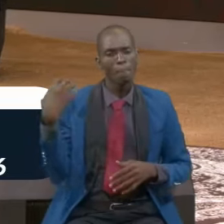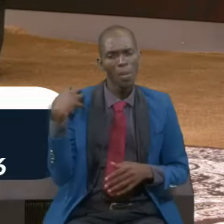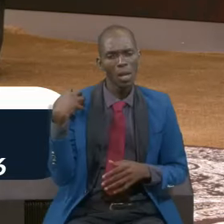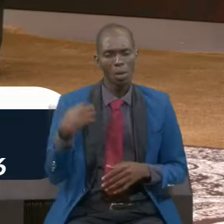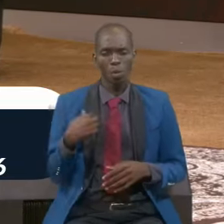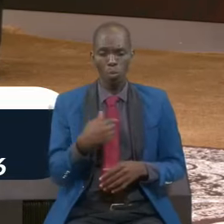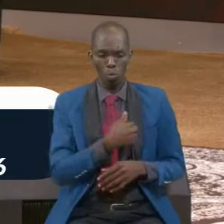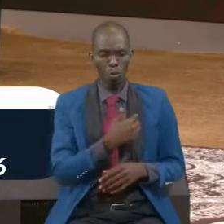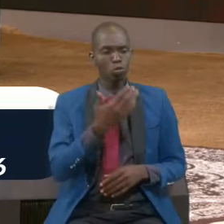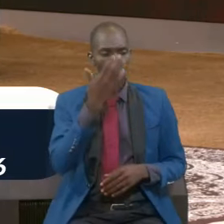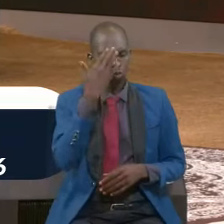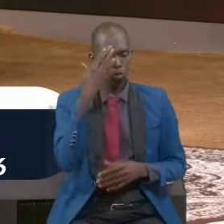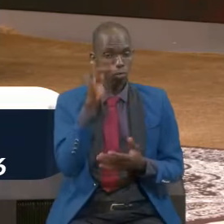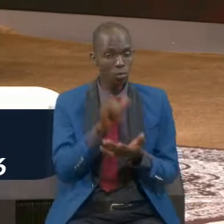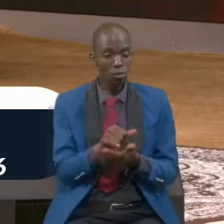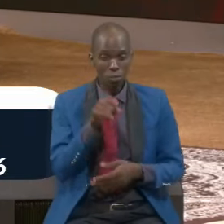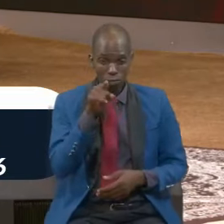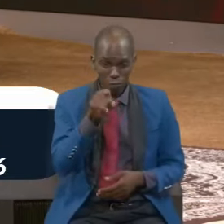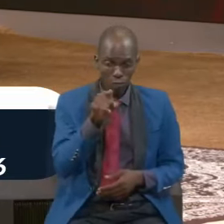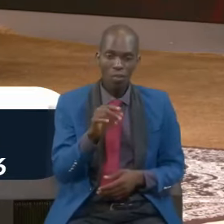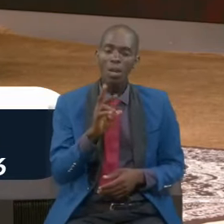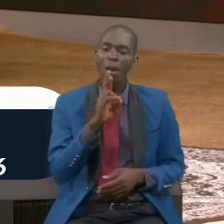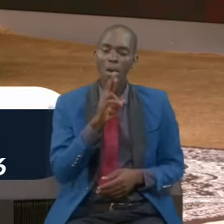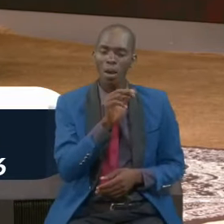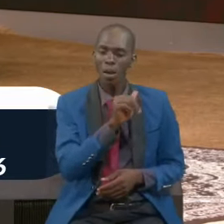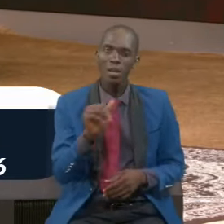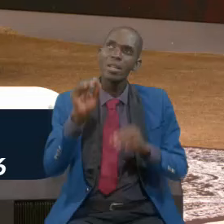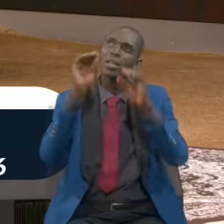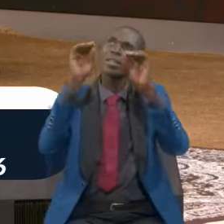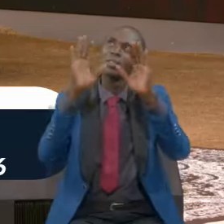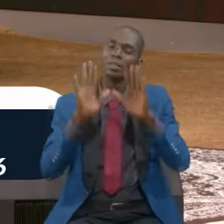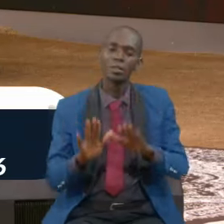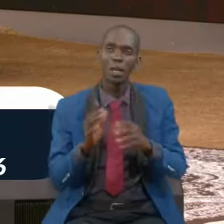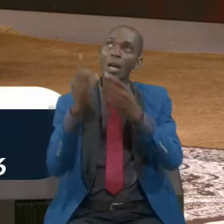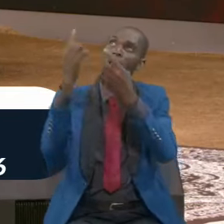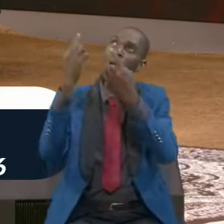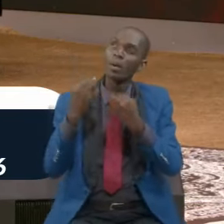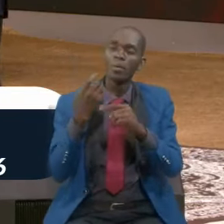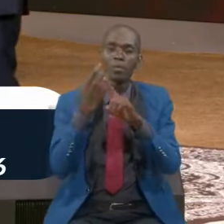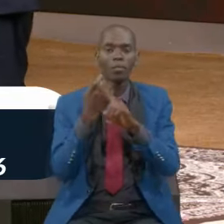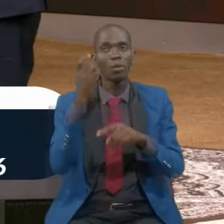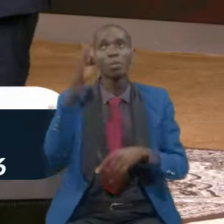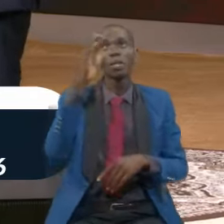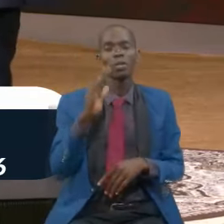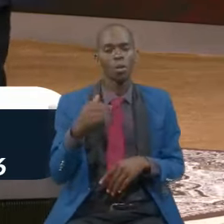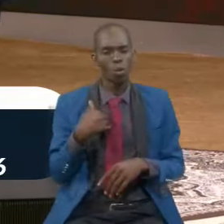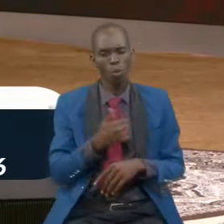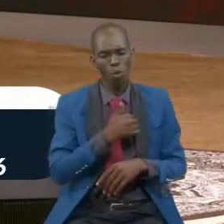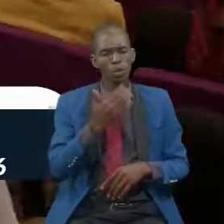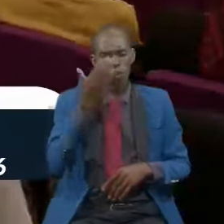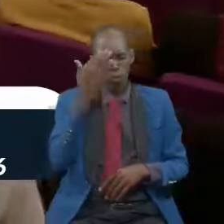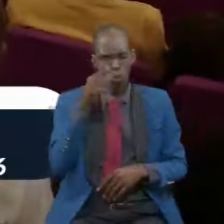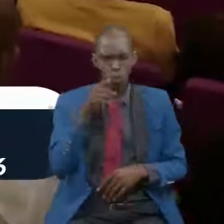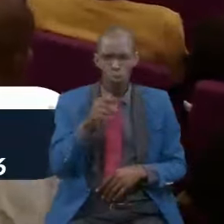know that thou art a teacher come from God. We know thou art